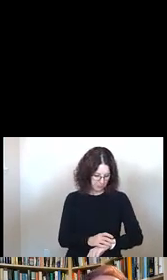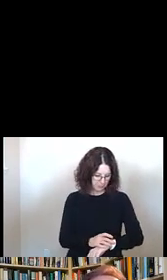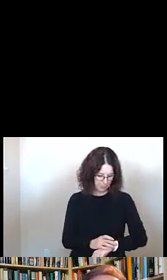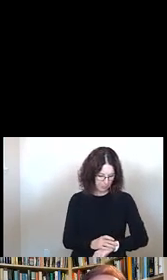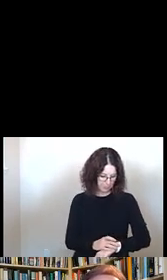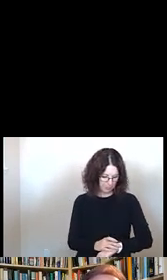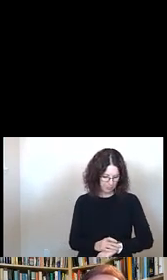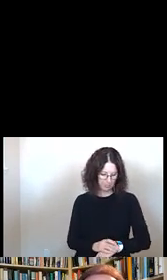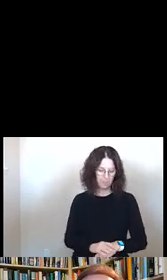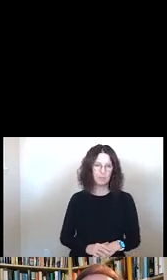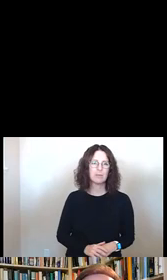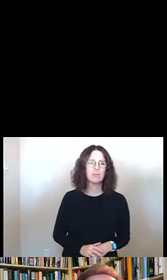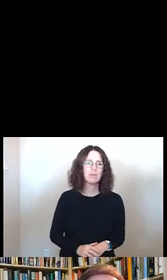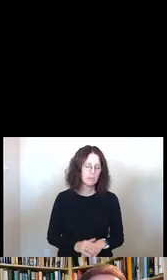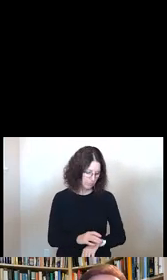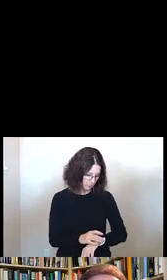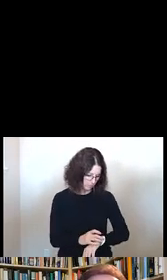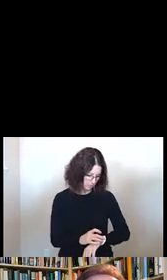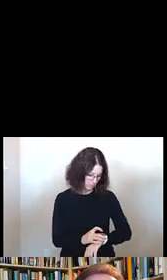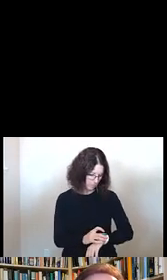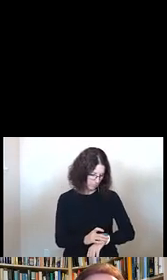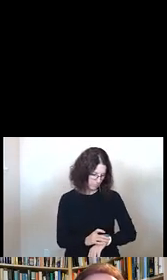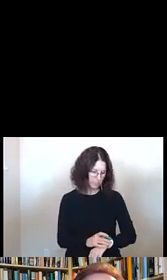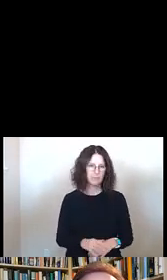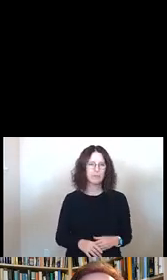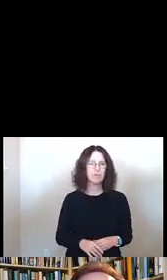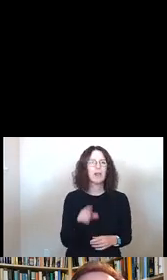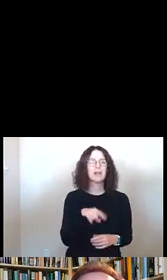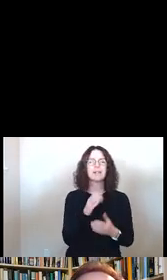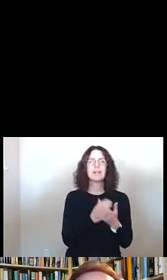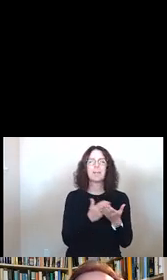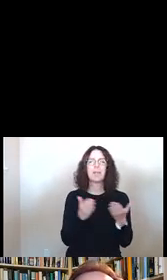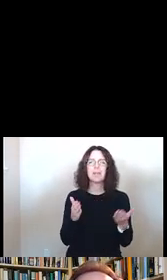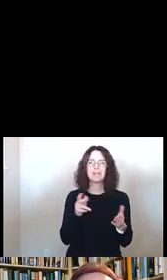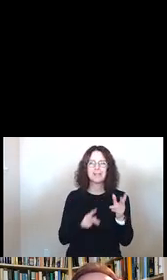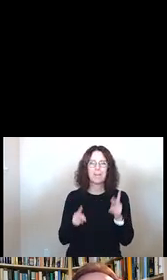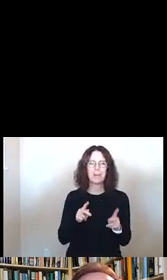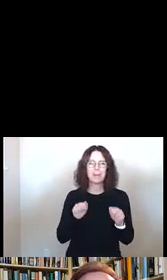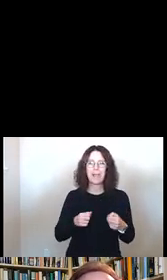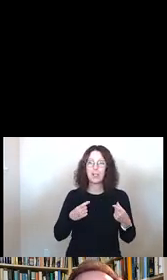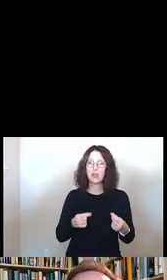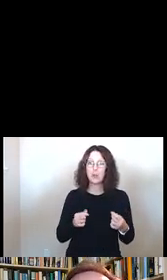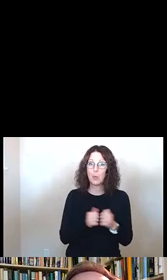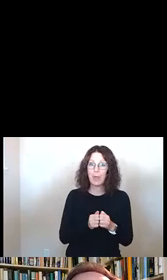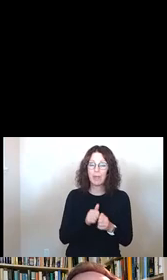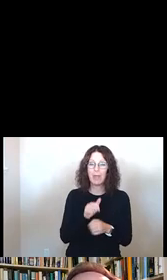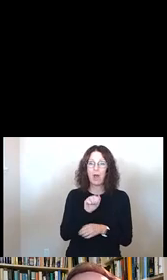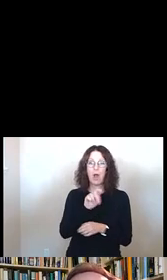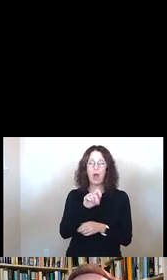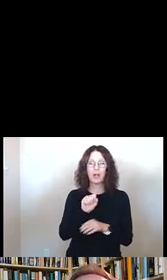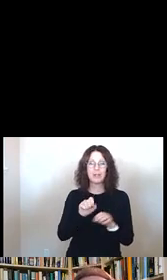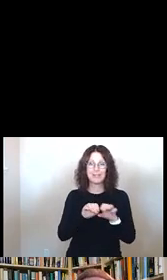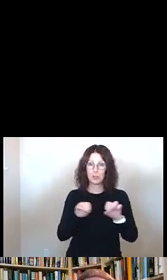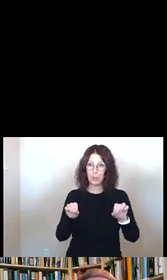done with an arts degree. And this is really just a tiny sample. There are so many ways that people can go after their arts